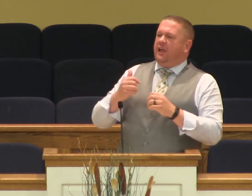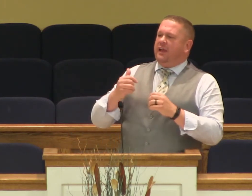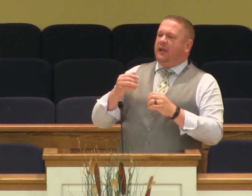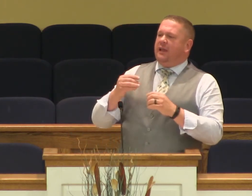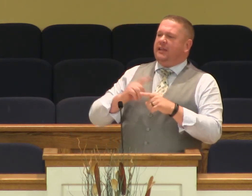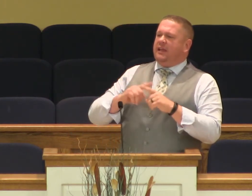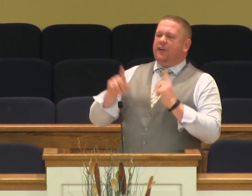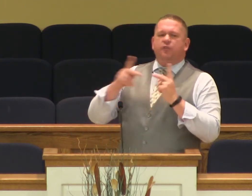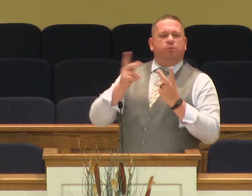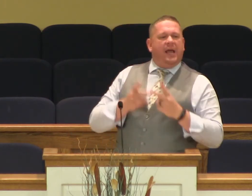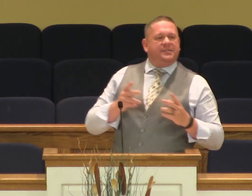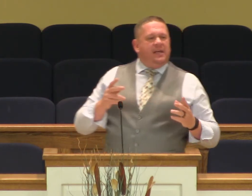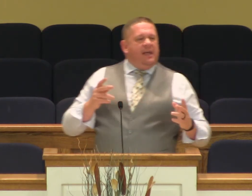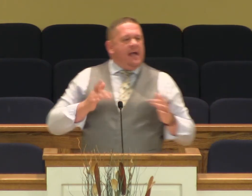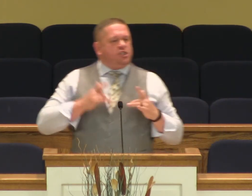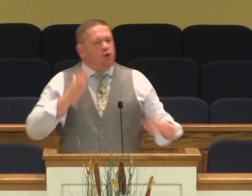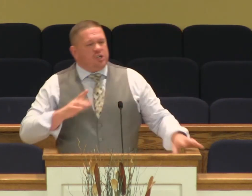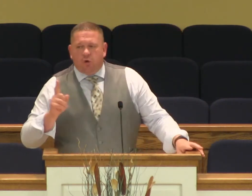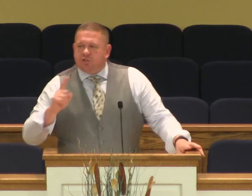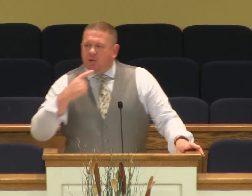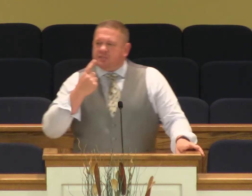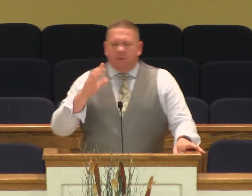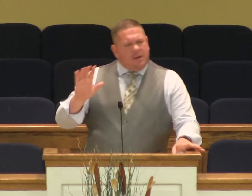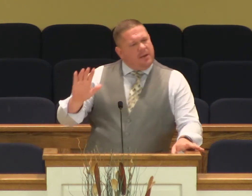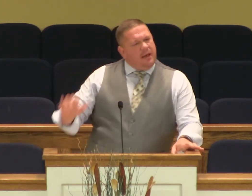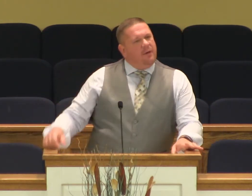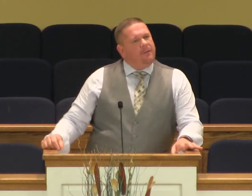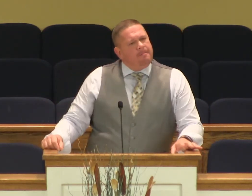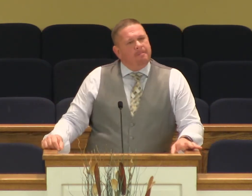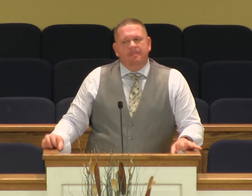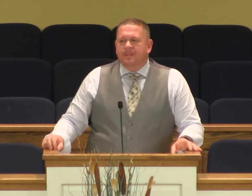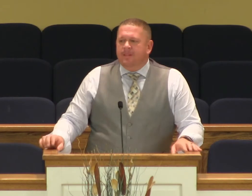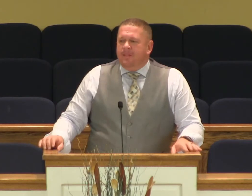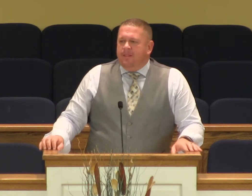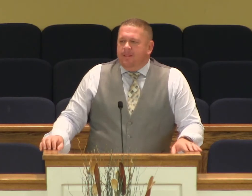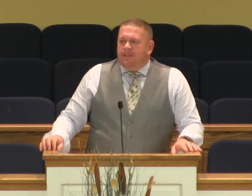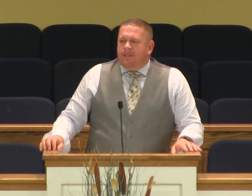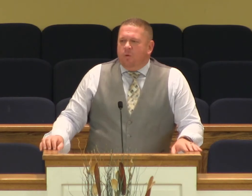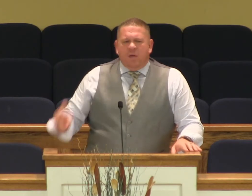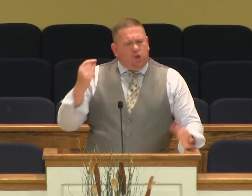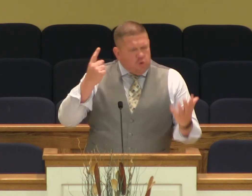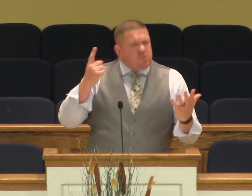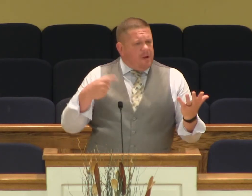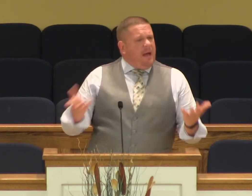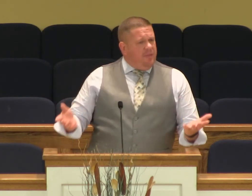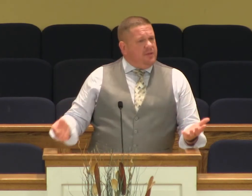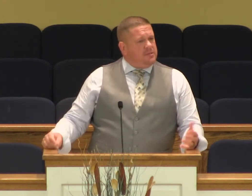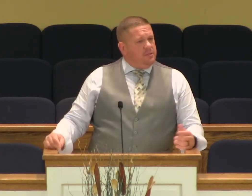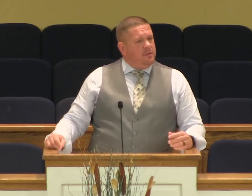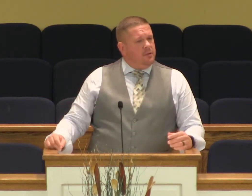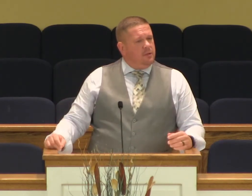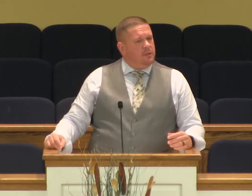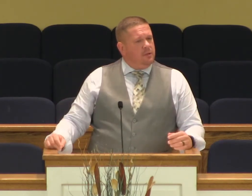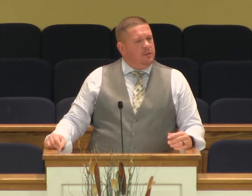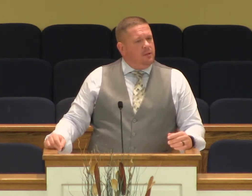yourself in a different place as a Christian where you start to say, wait a minute now. We got to do something about this.